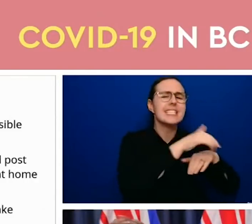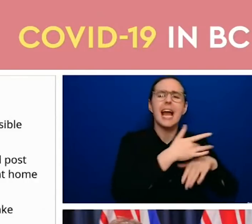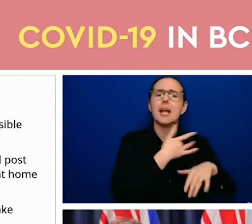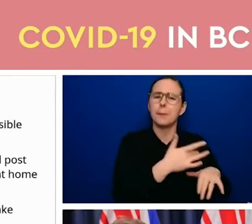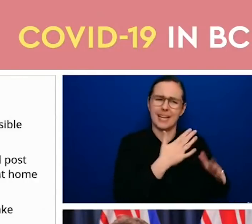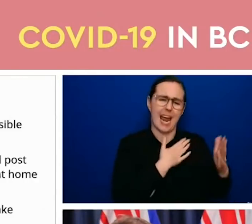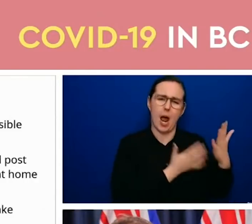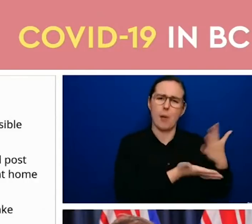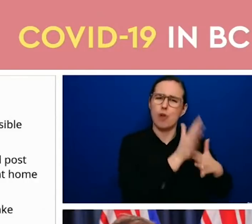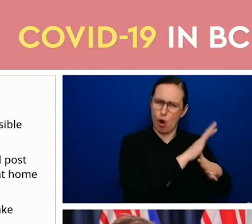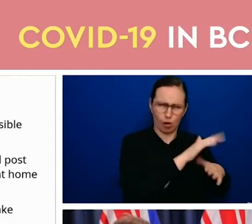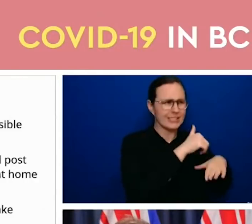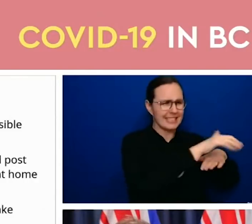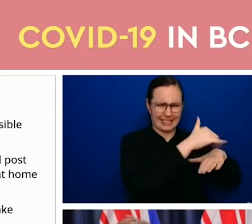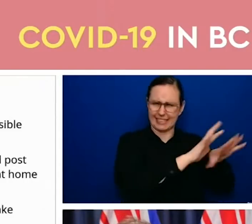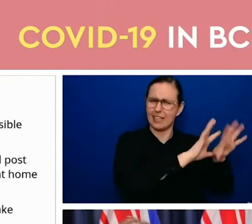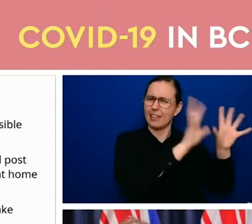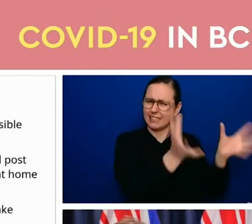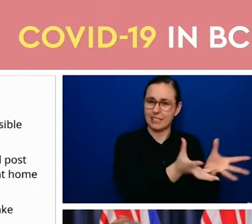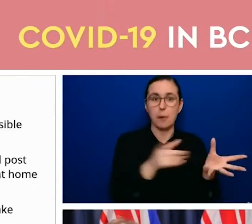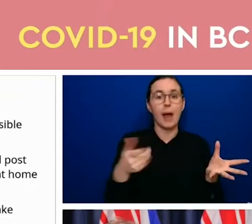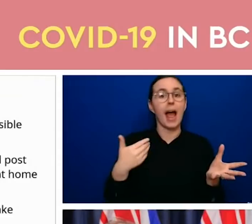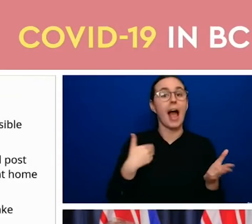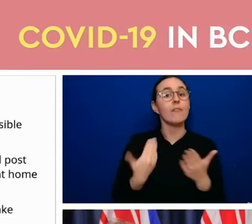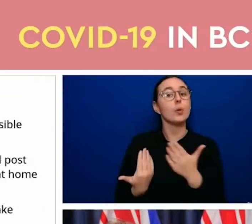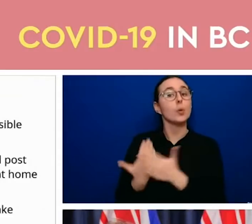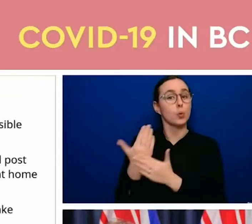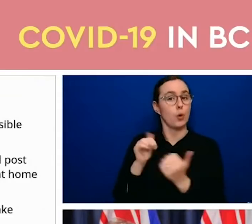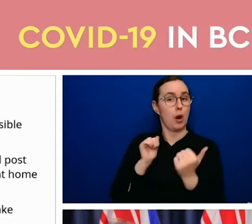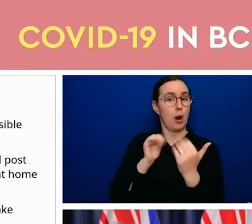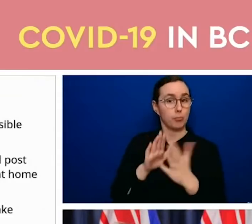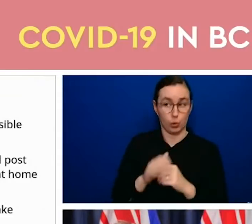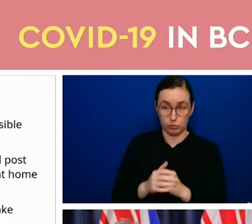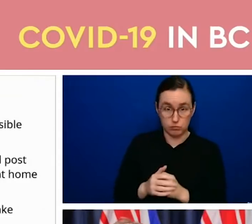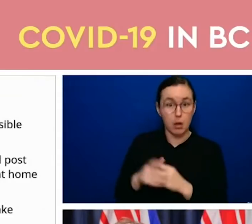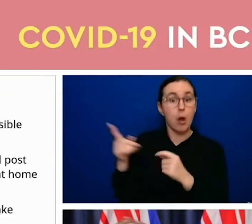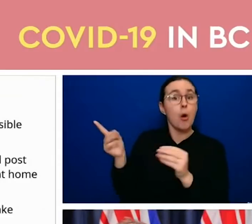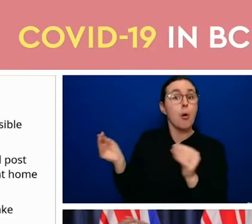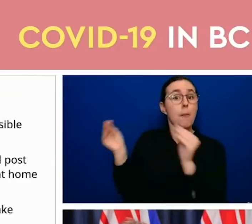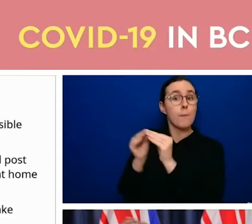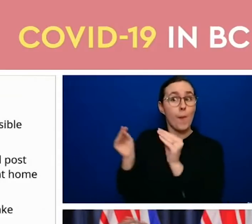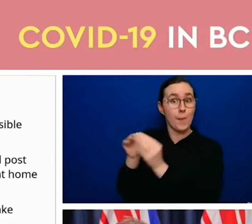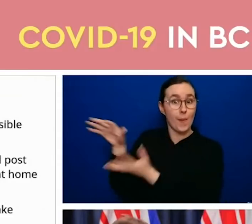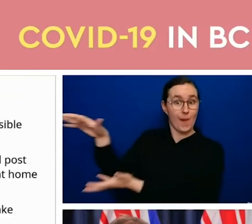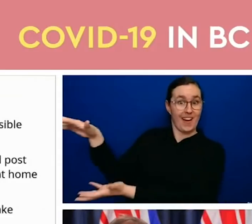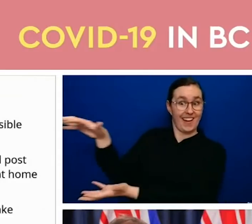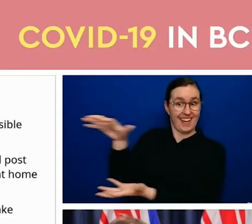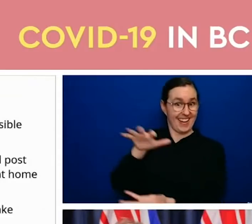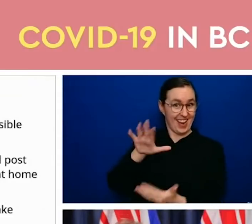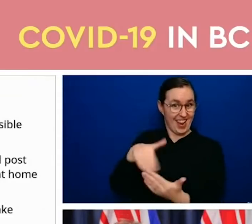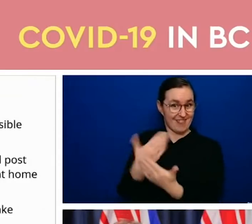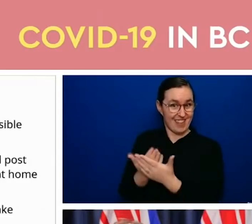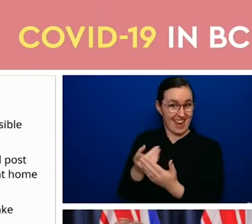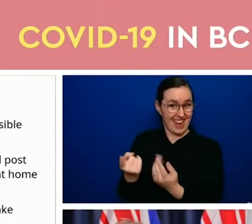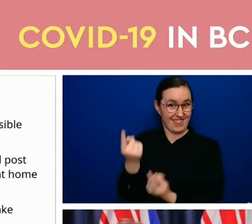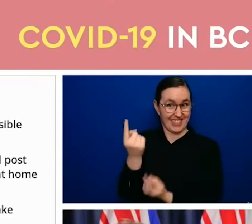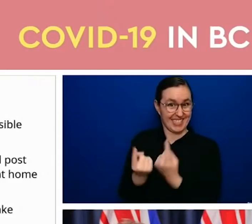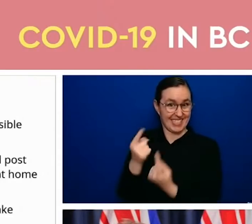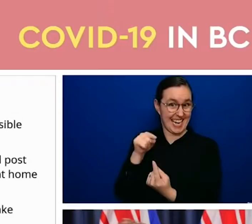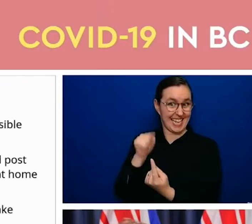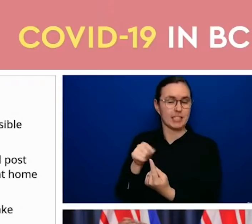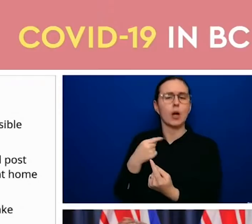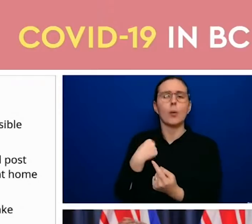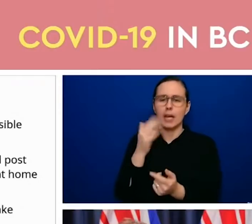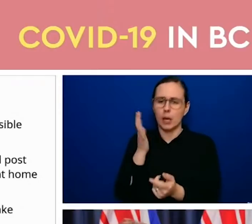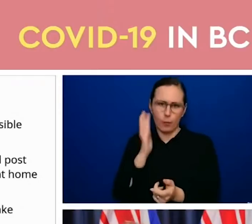sufficient numbers of rapid tests have come into place, we're developing new approaches, and you're seeing that in evidence this last week and